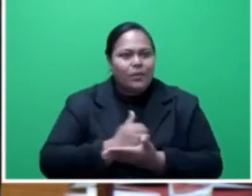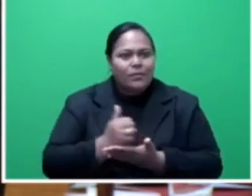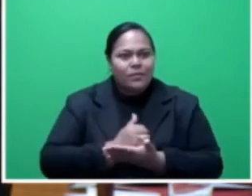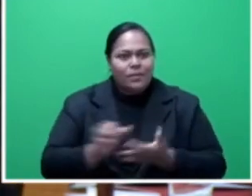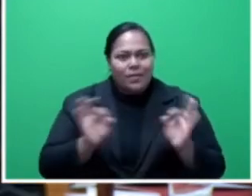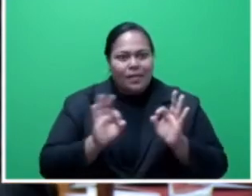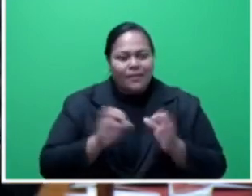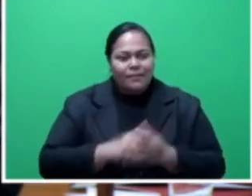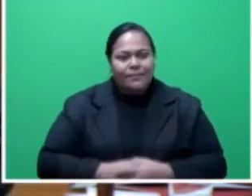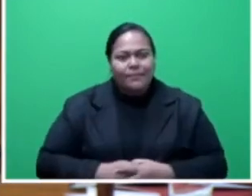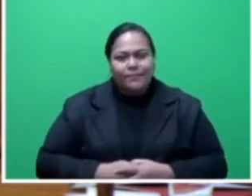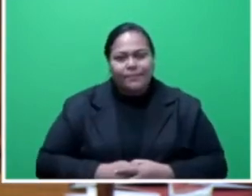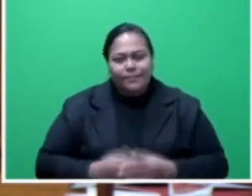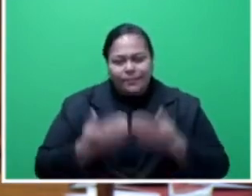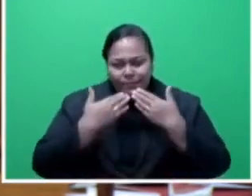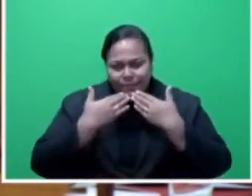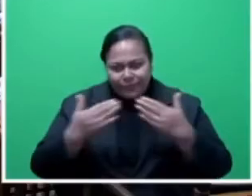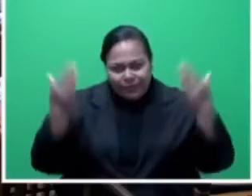Speaker.